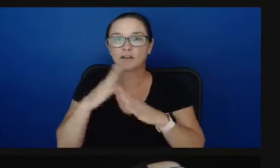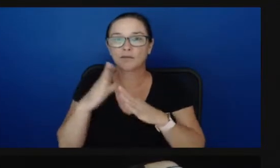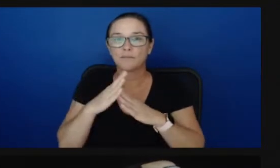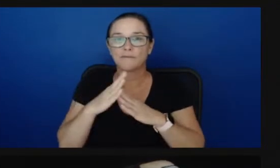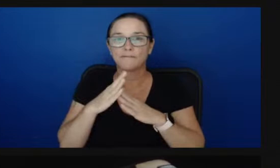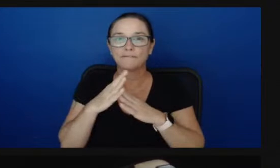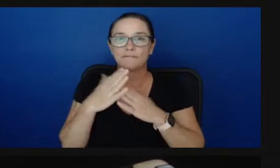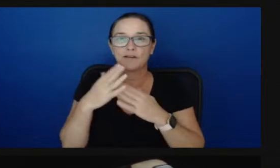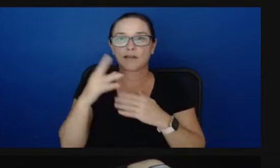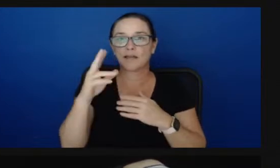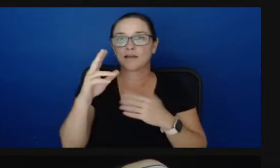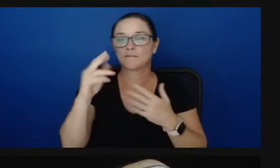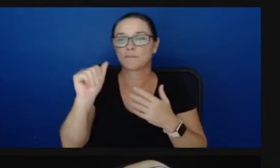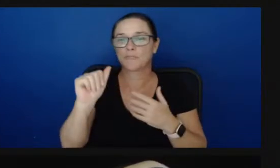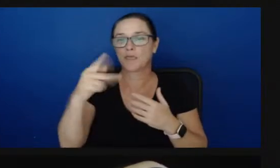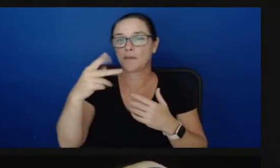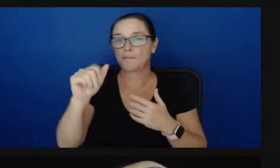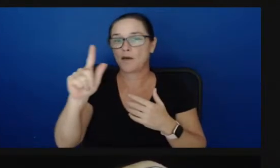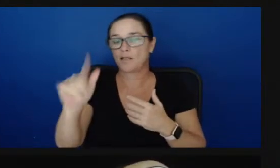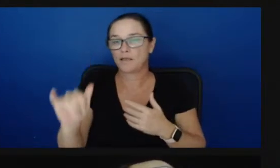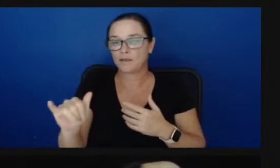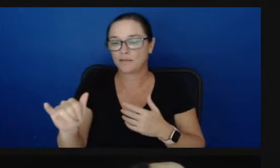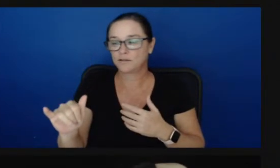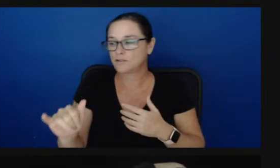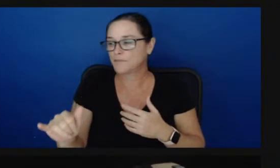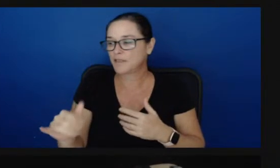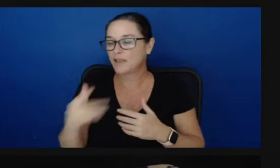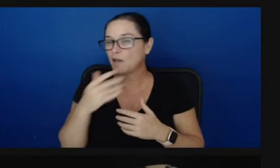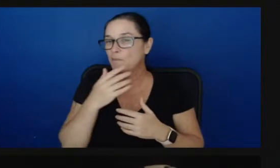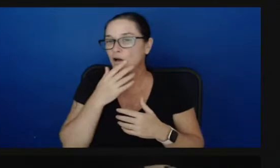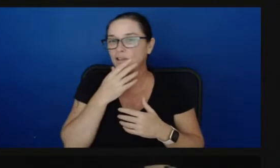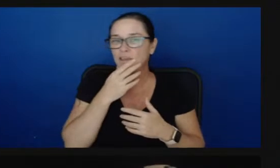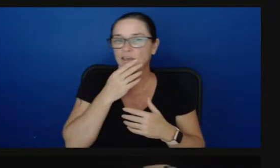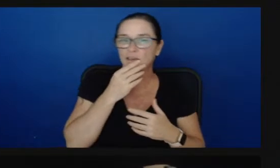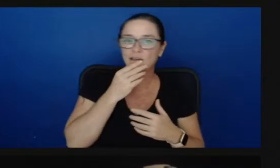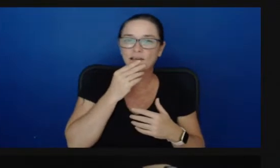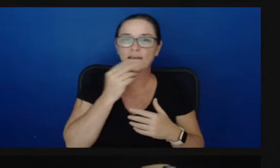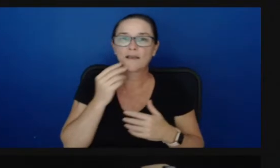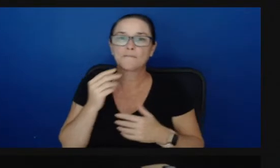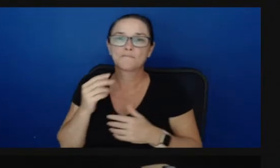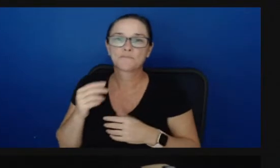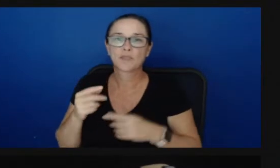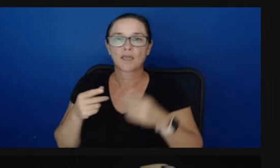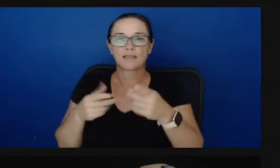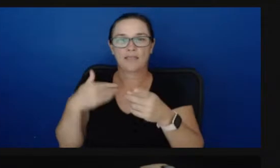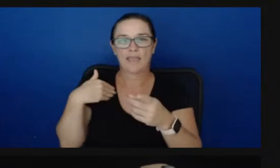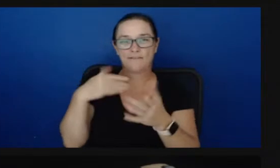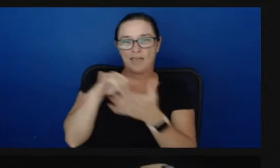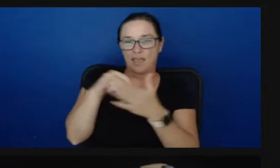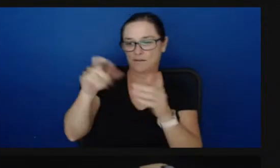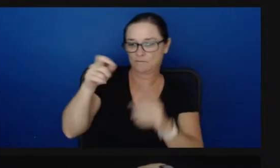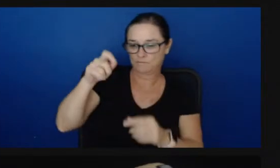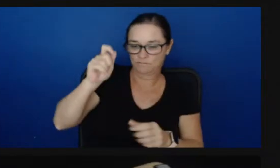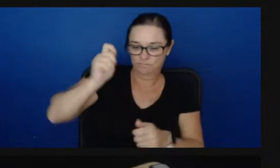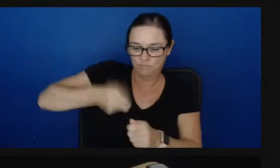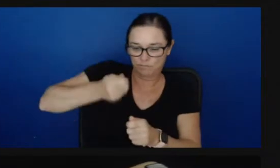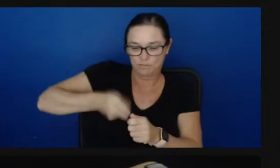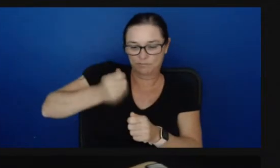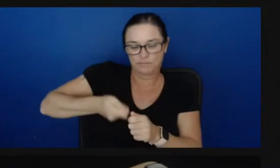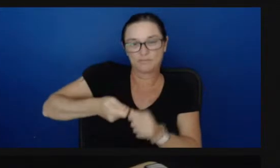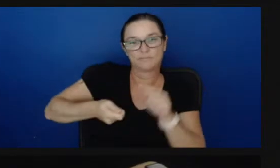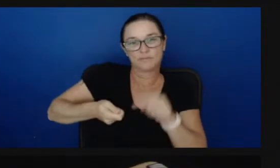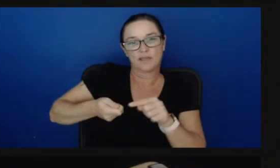And every one of these, they're centering a GPS over a benchmark that's cemented into the rock so they can occupy the same